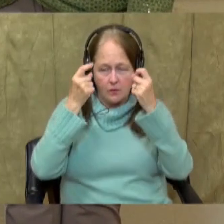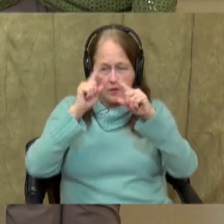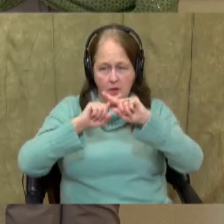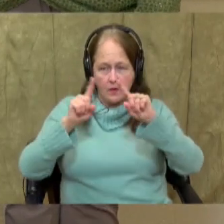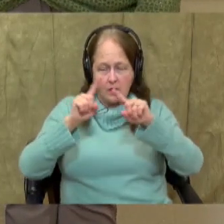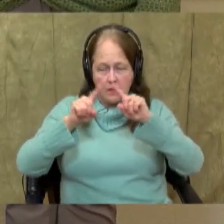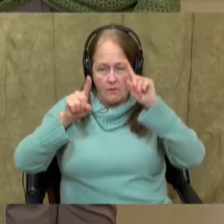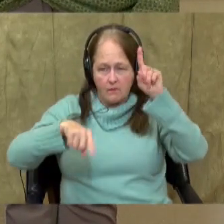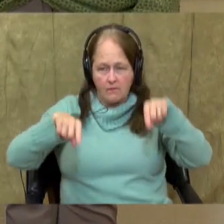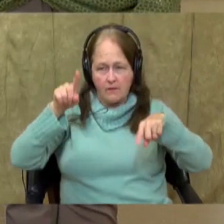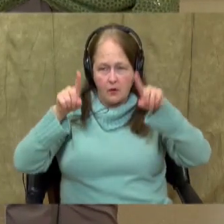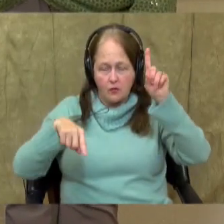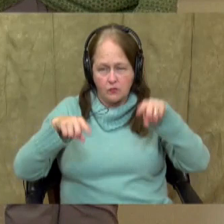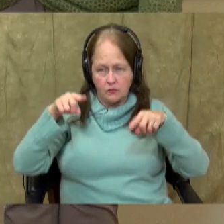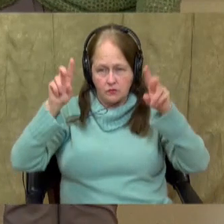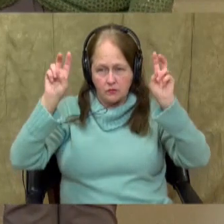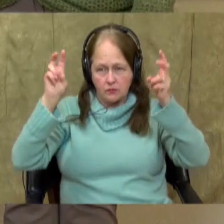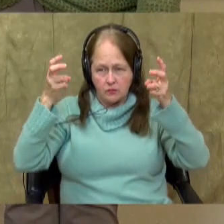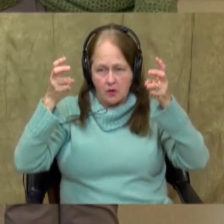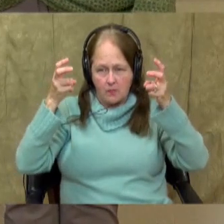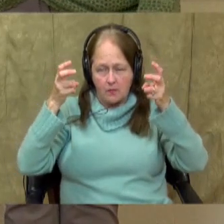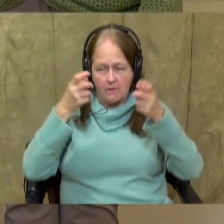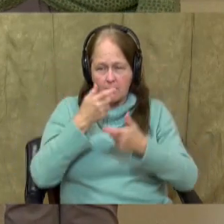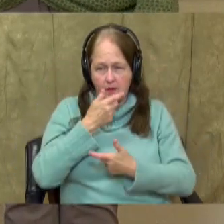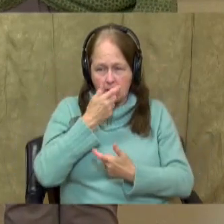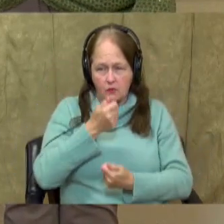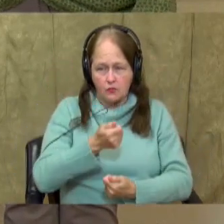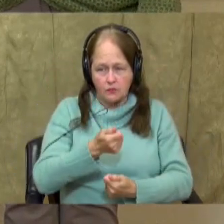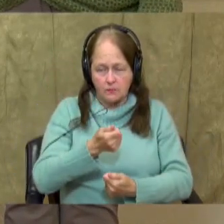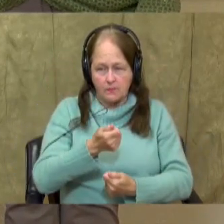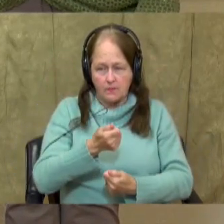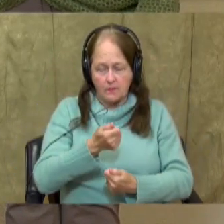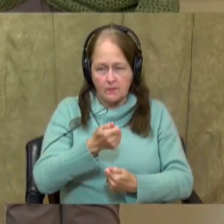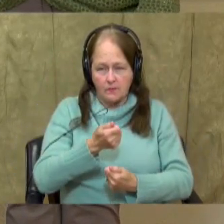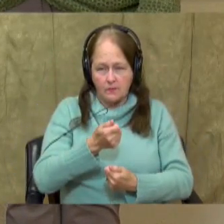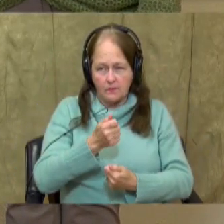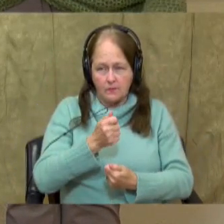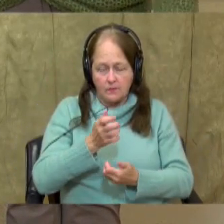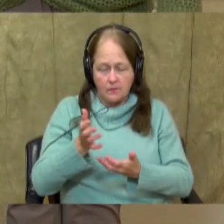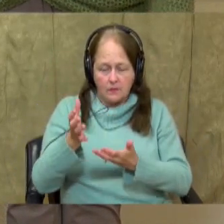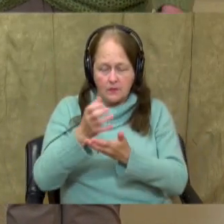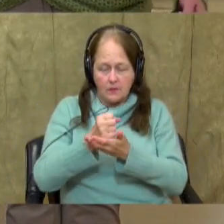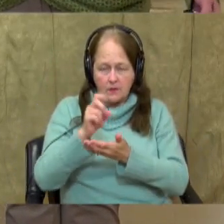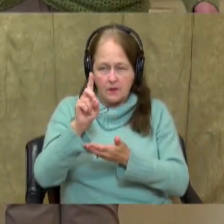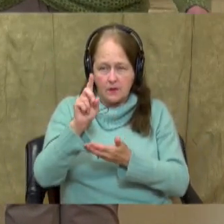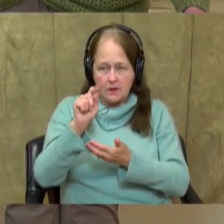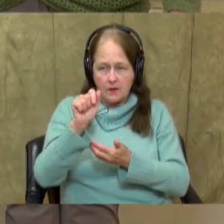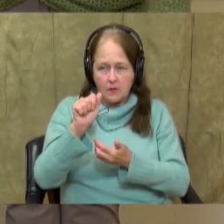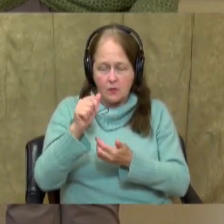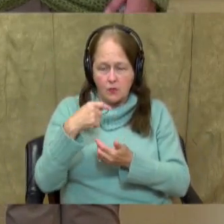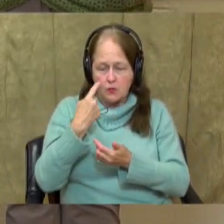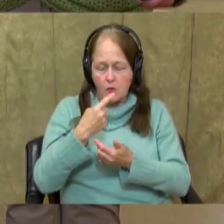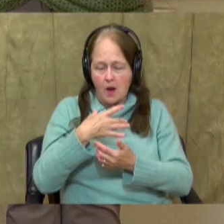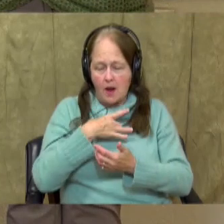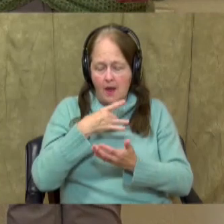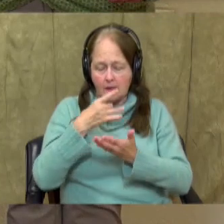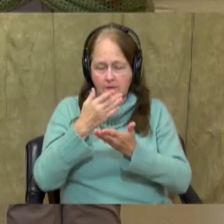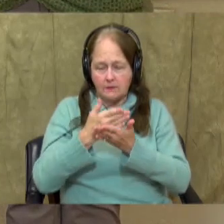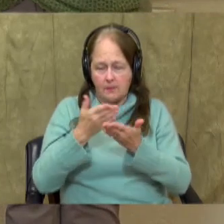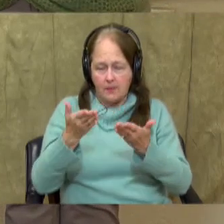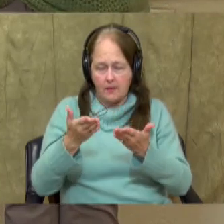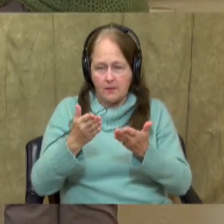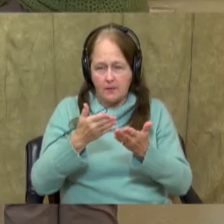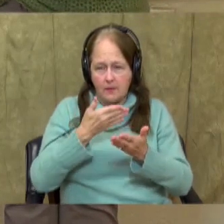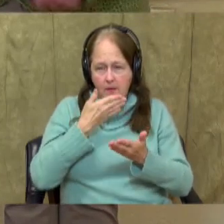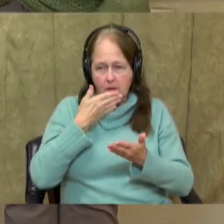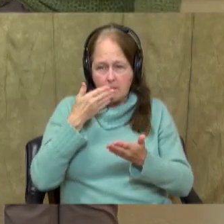various topics of interest. So we're trying to gain data with a survey and find out who likes something the best or whatever they may